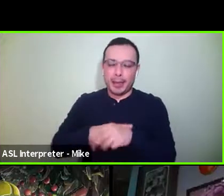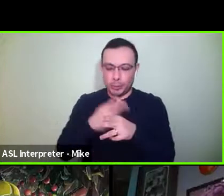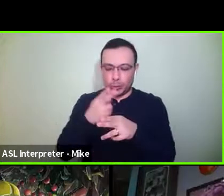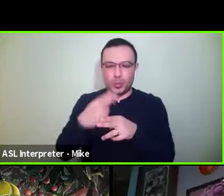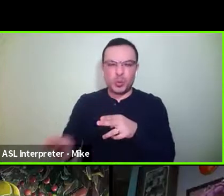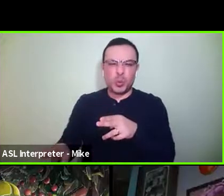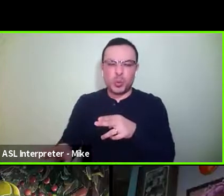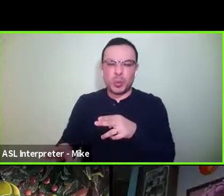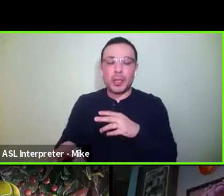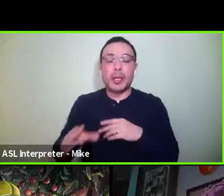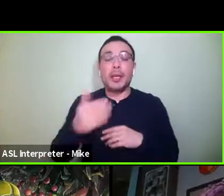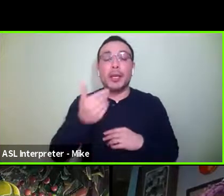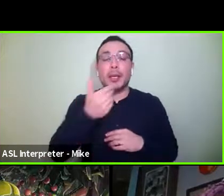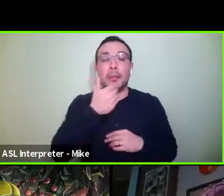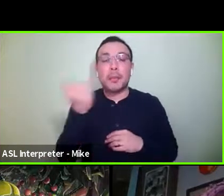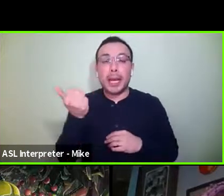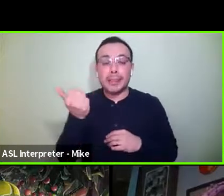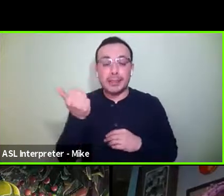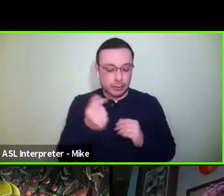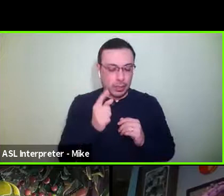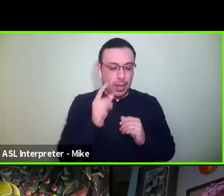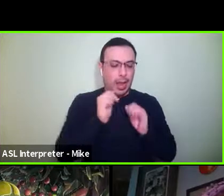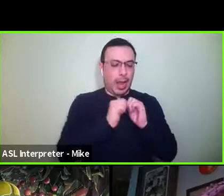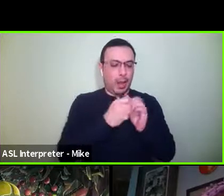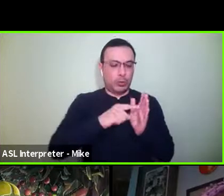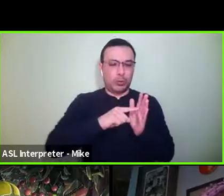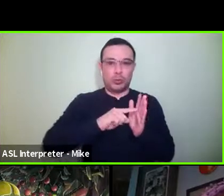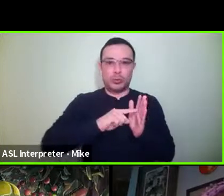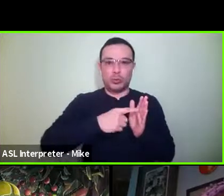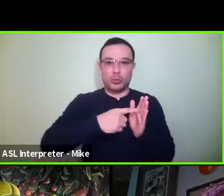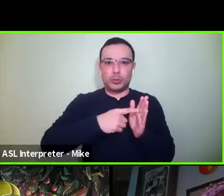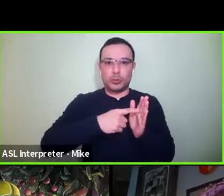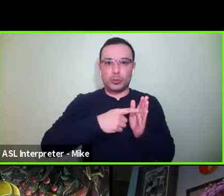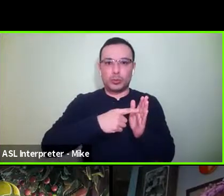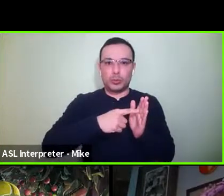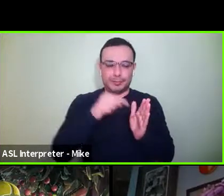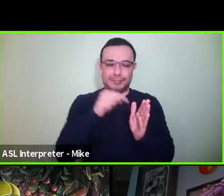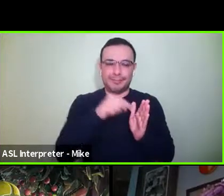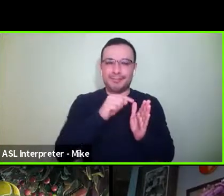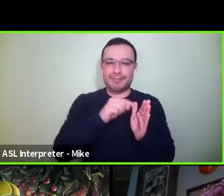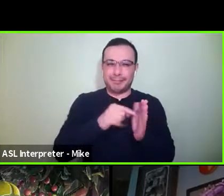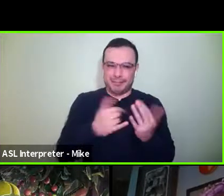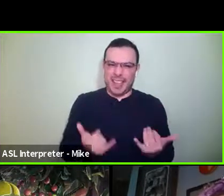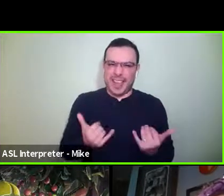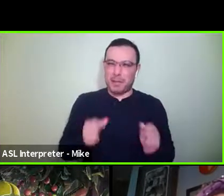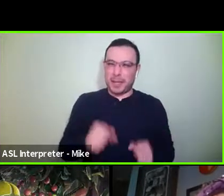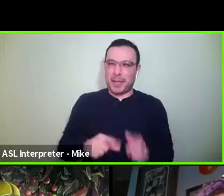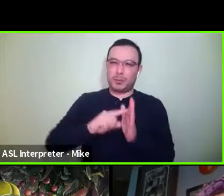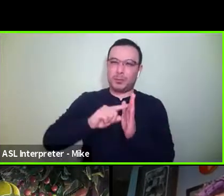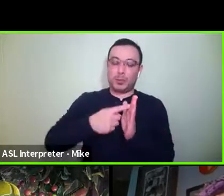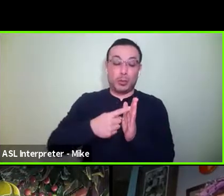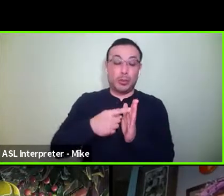some places that we could begin, I think one of the main places we could begin is